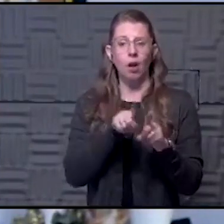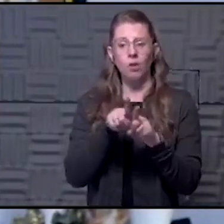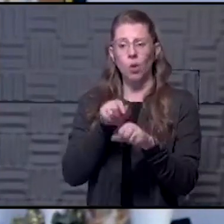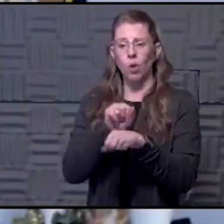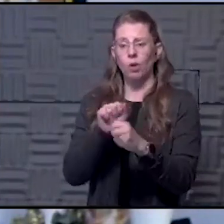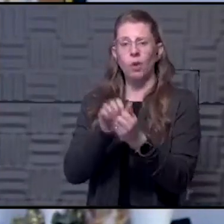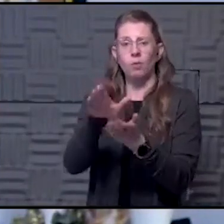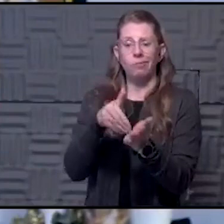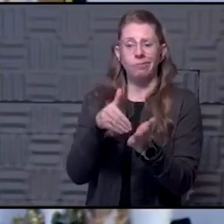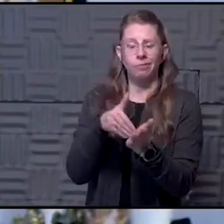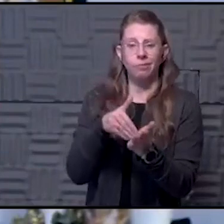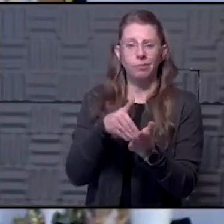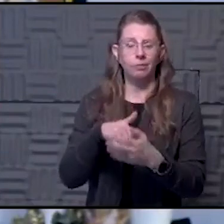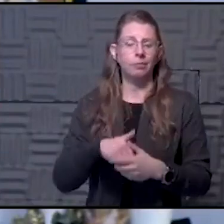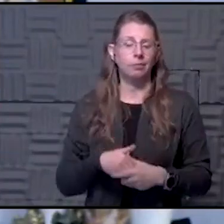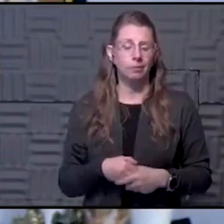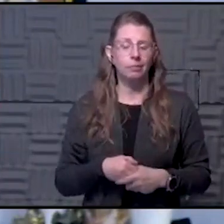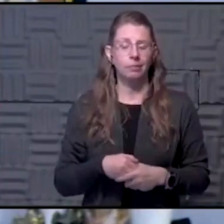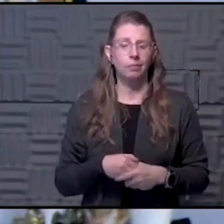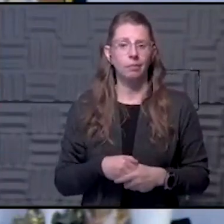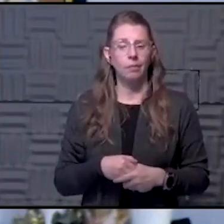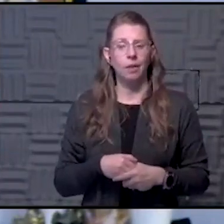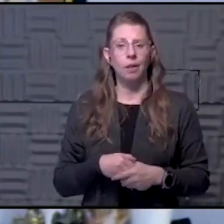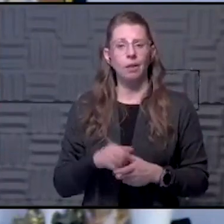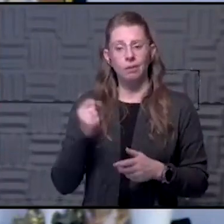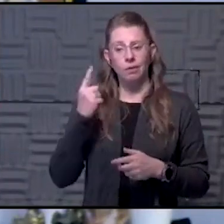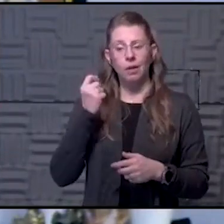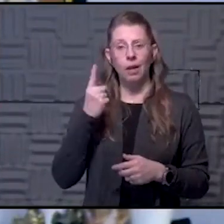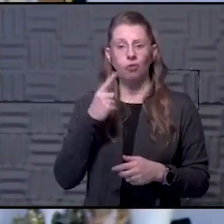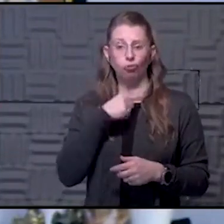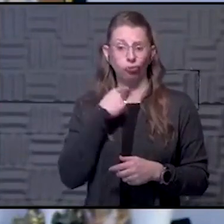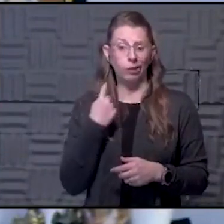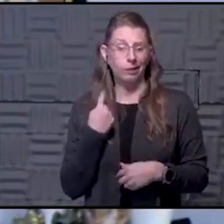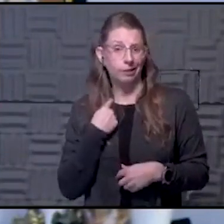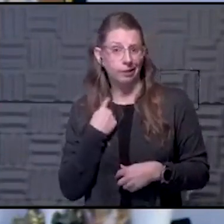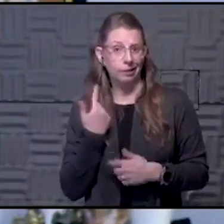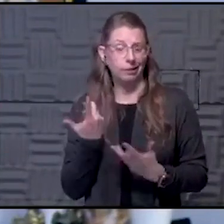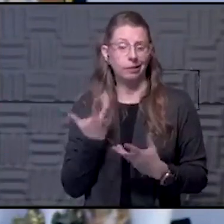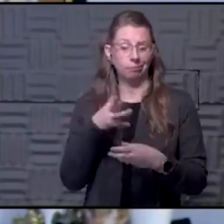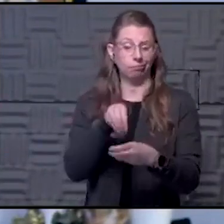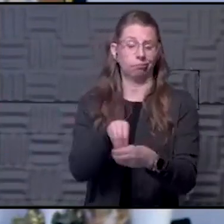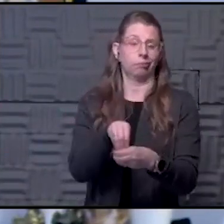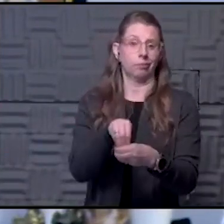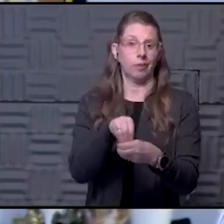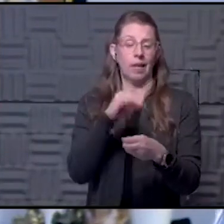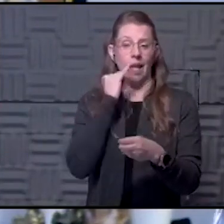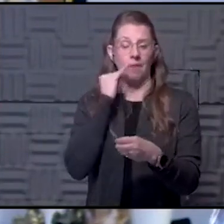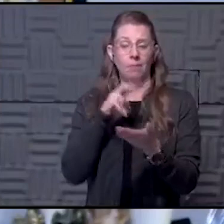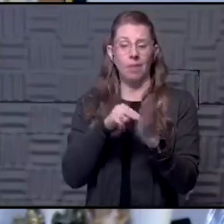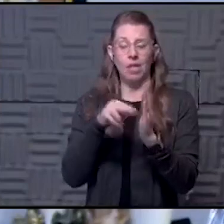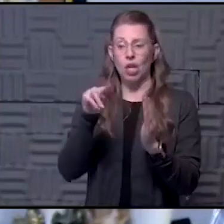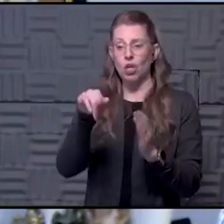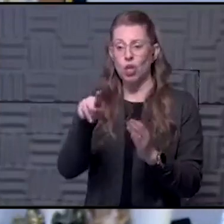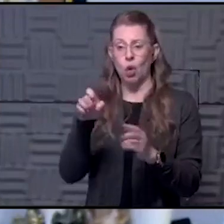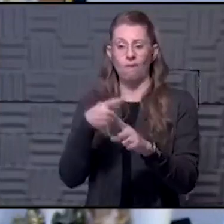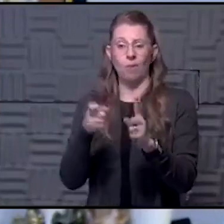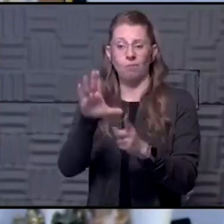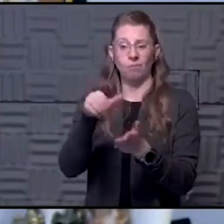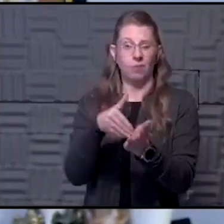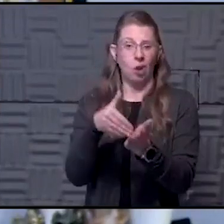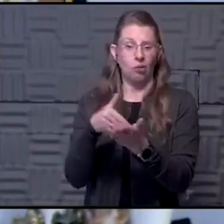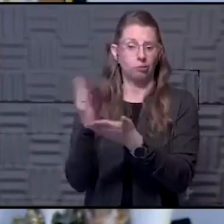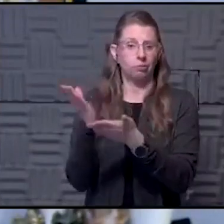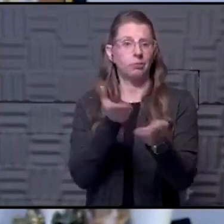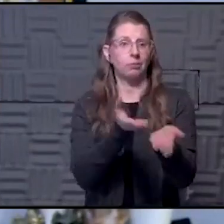provider, with your physician, to understand the risk of it. And then if it means bringing a note from your physician that says, I feel that